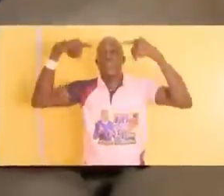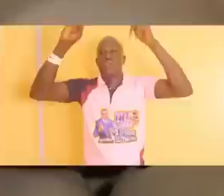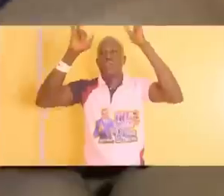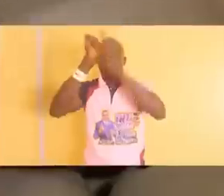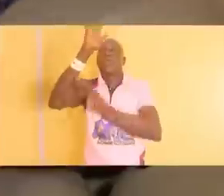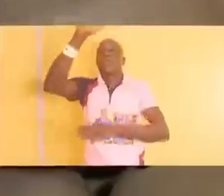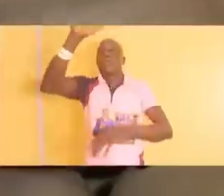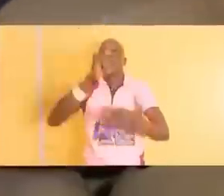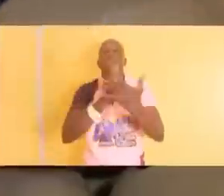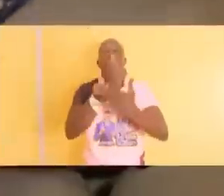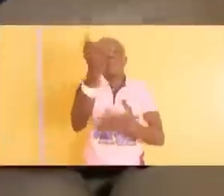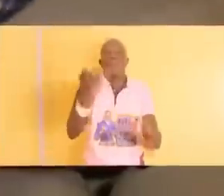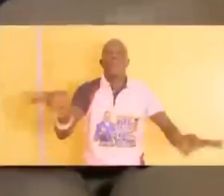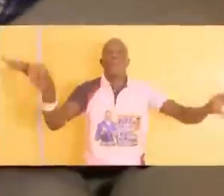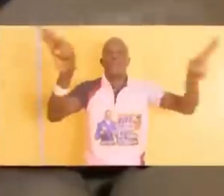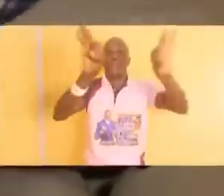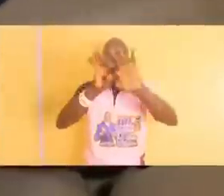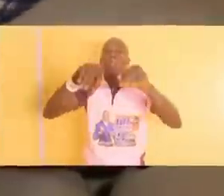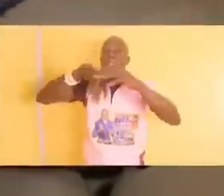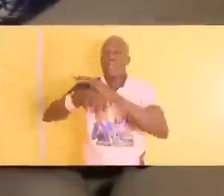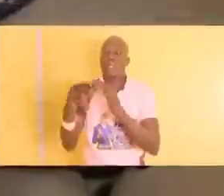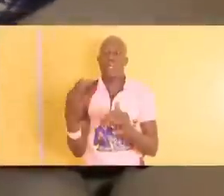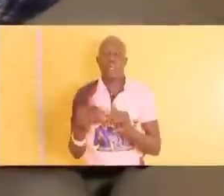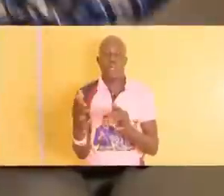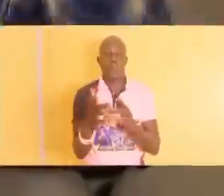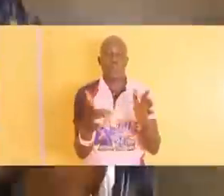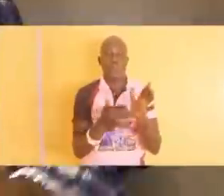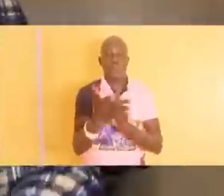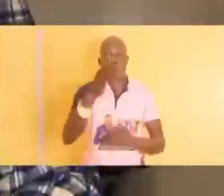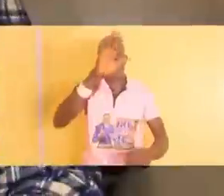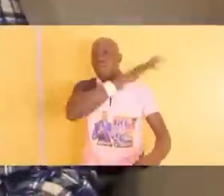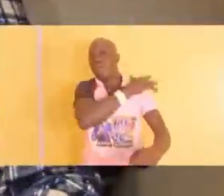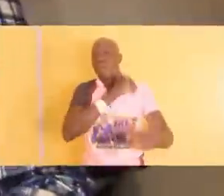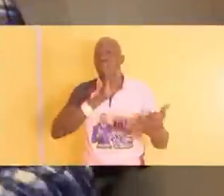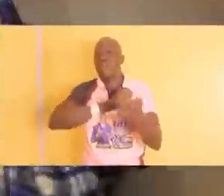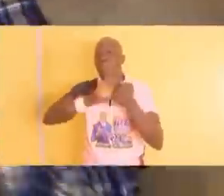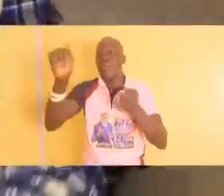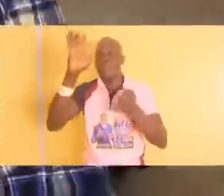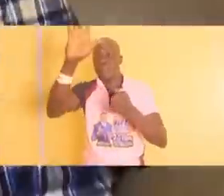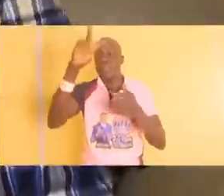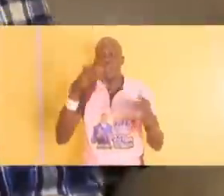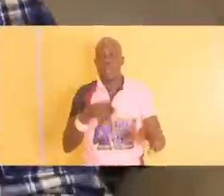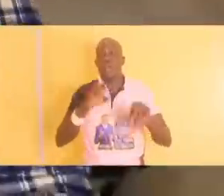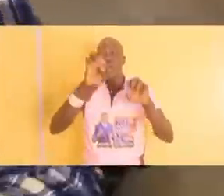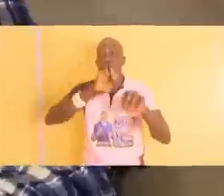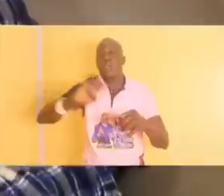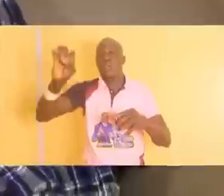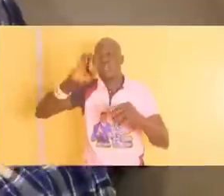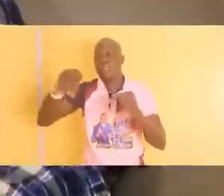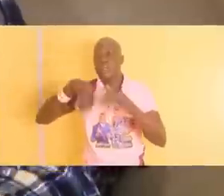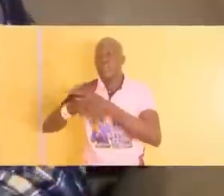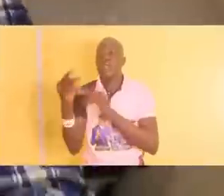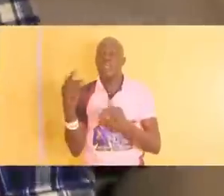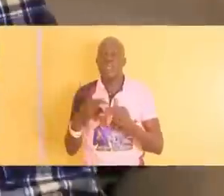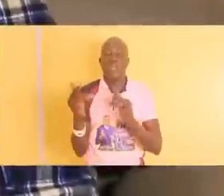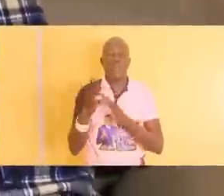I declare your name. Amen. Very important. In the name of Jesus. In